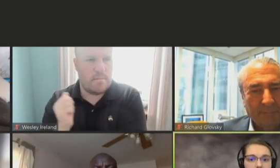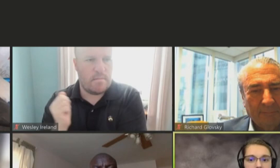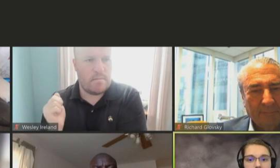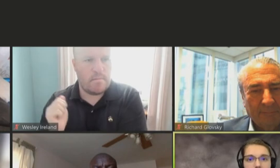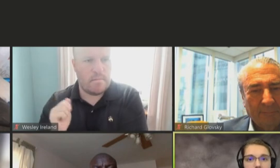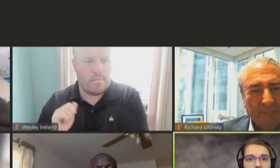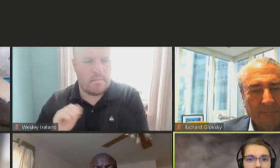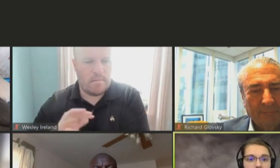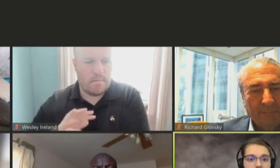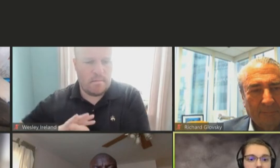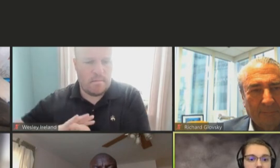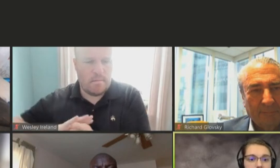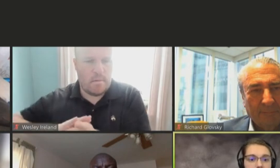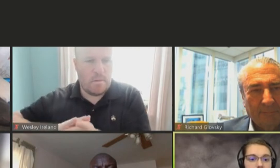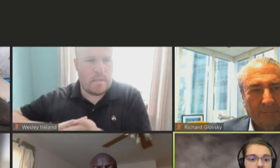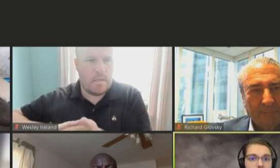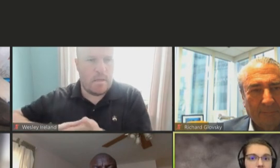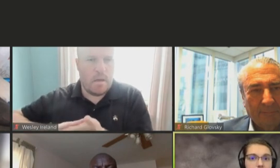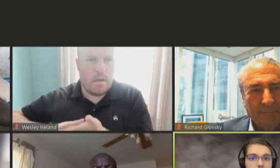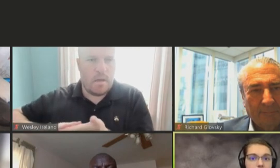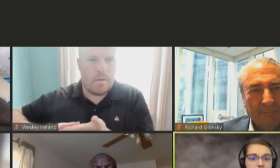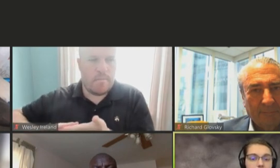request.